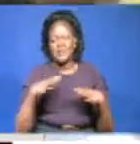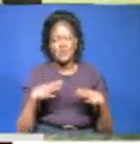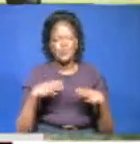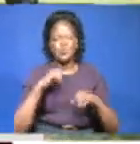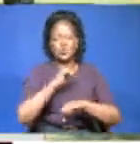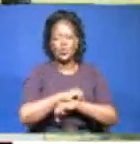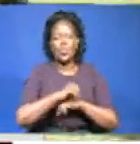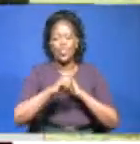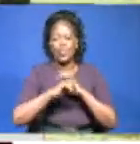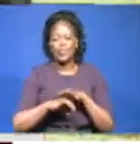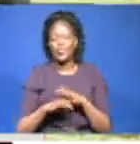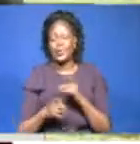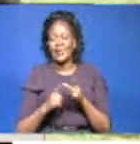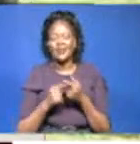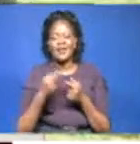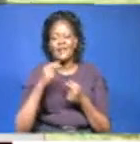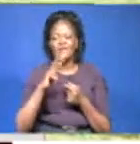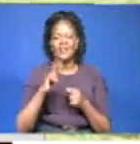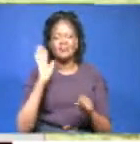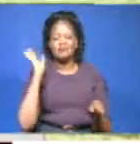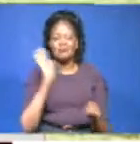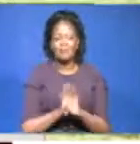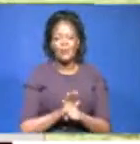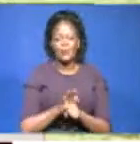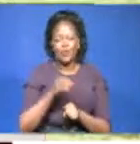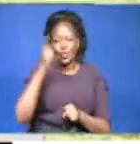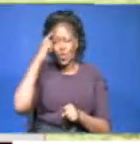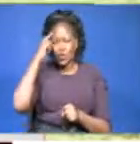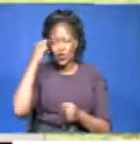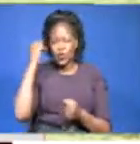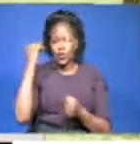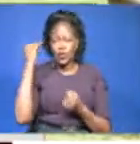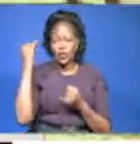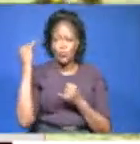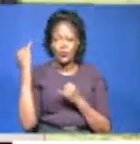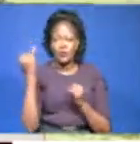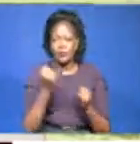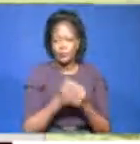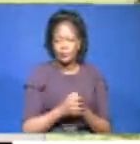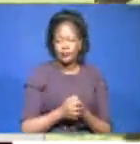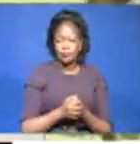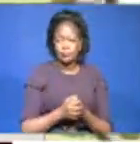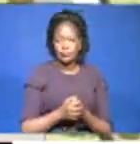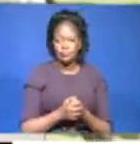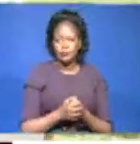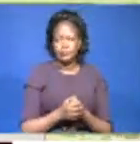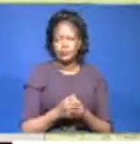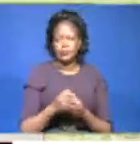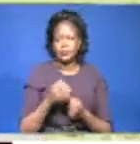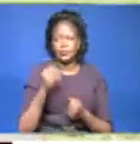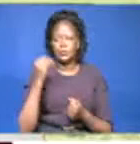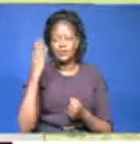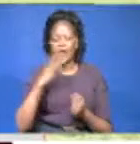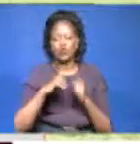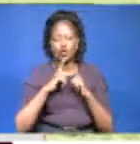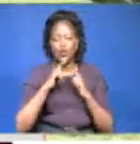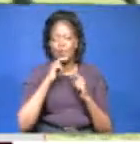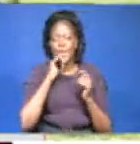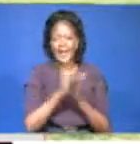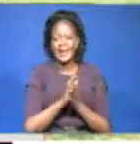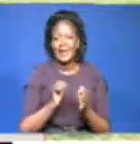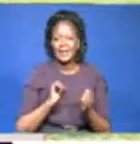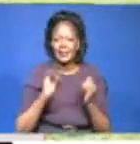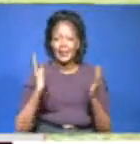prevalences. So we thought of bringing on board various career speakers who talk to the boys and girls and encourage